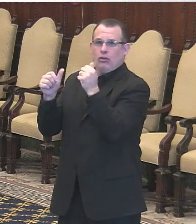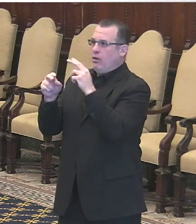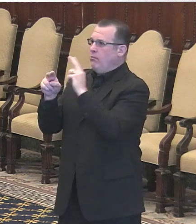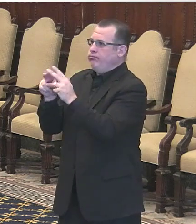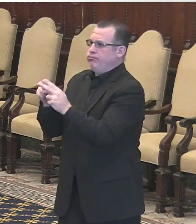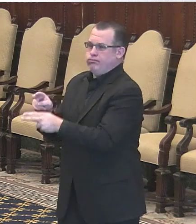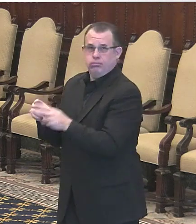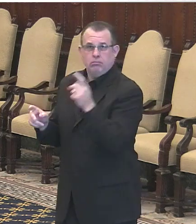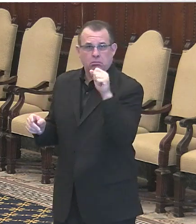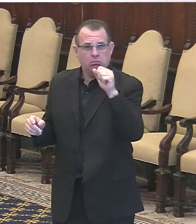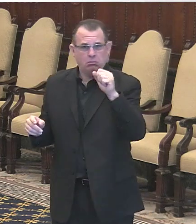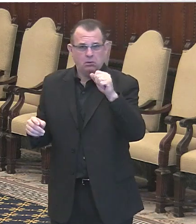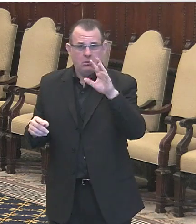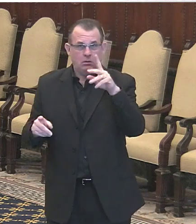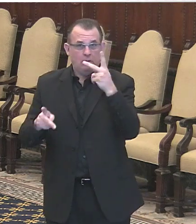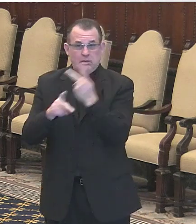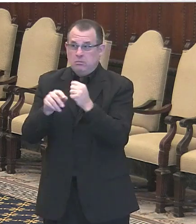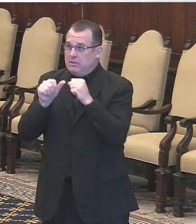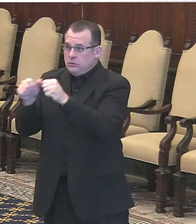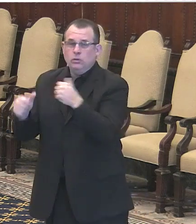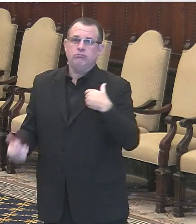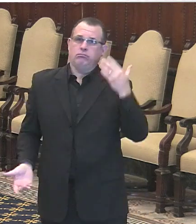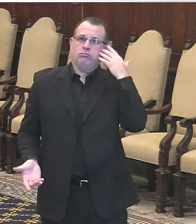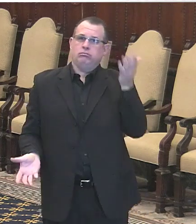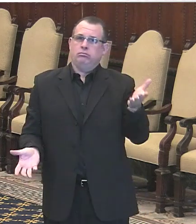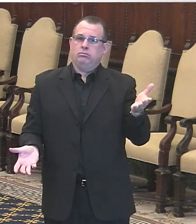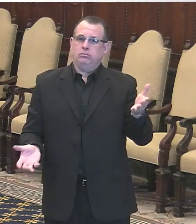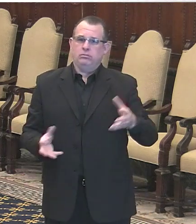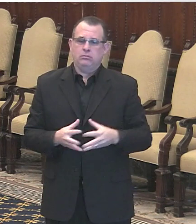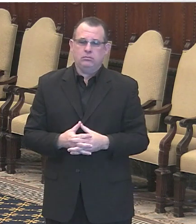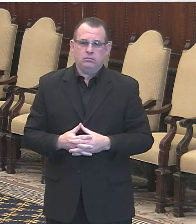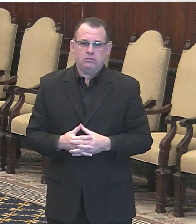it'll stabilize and we'll see flare-ups, but we haven't seen it yet.